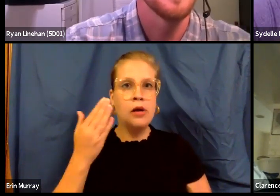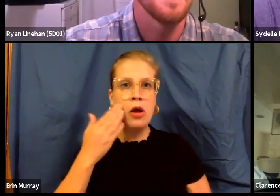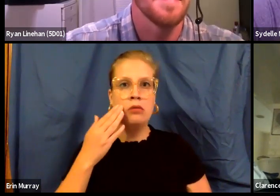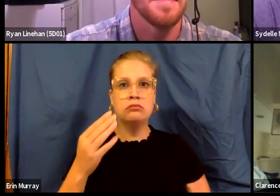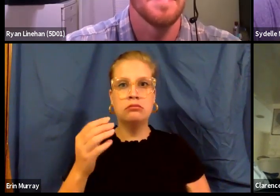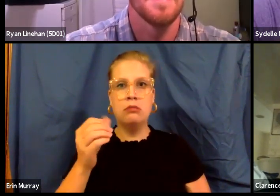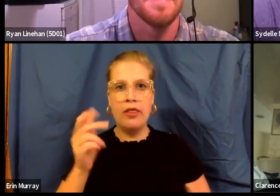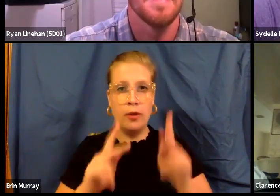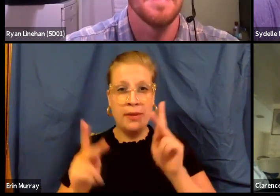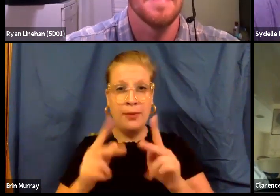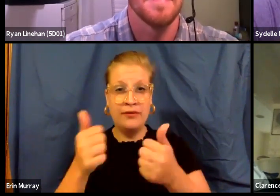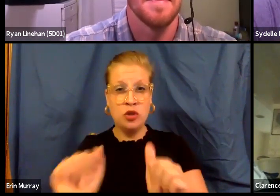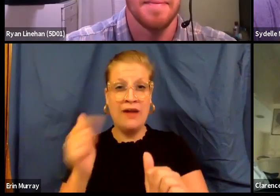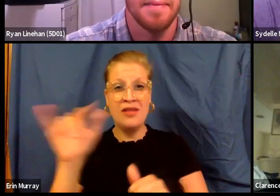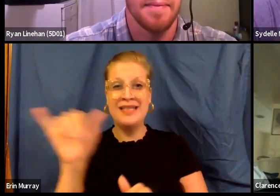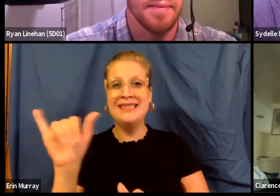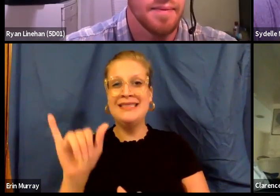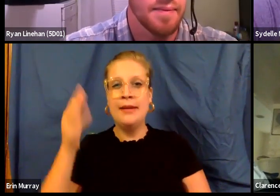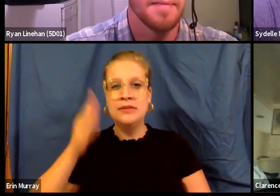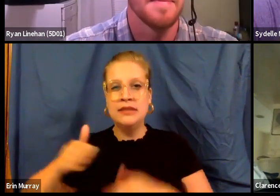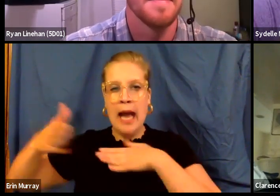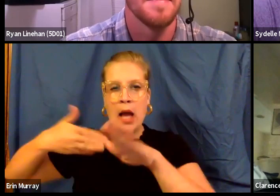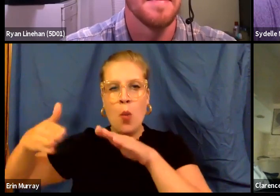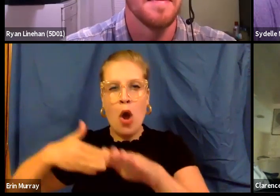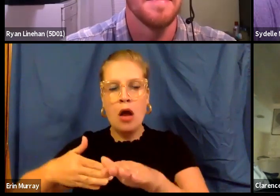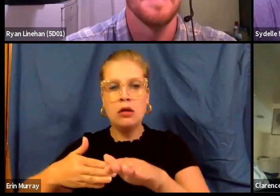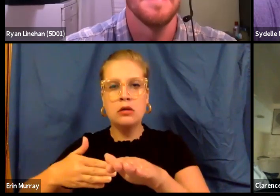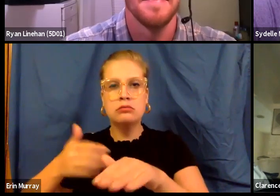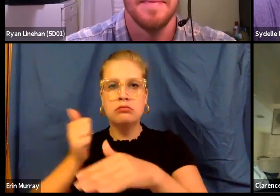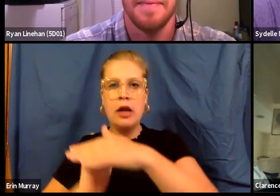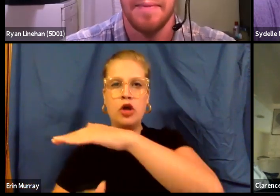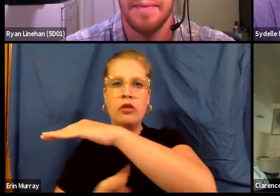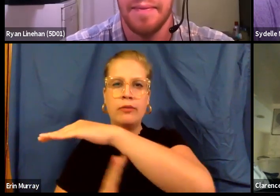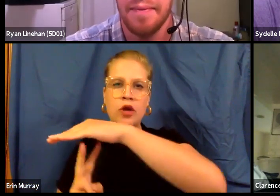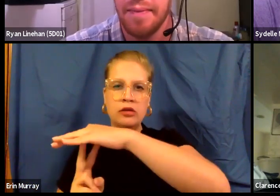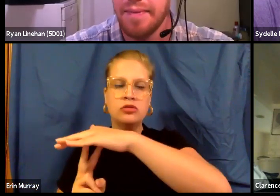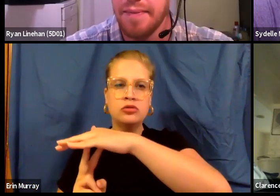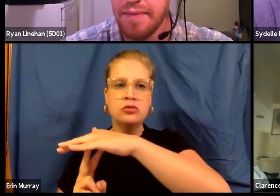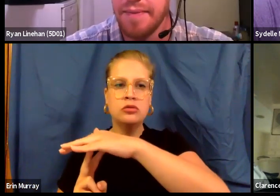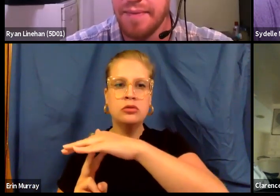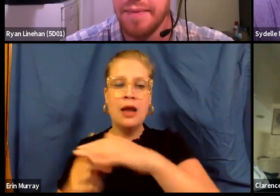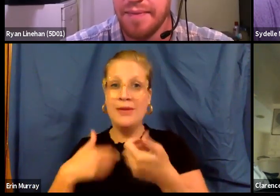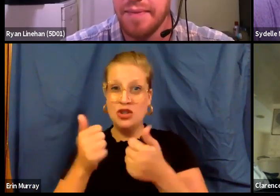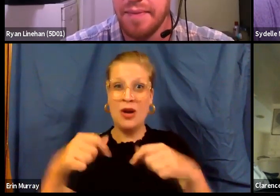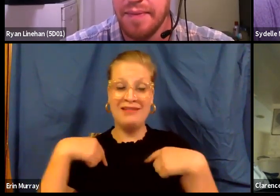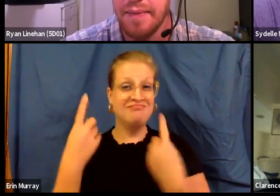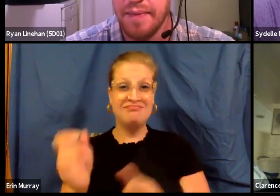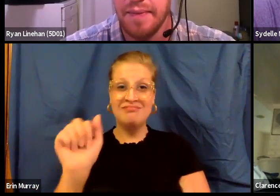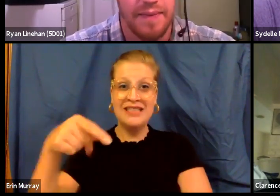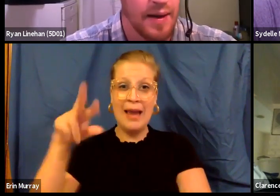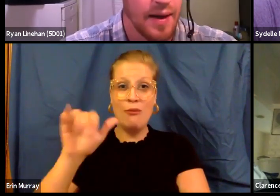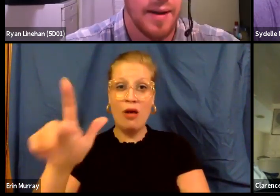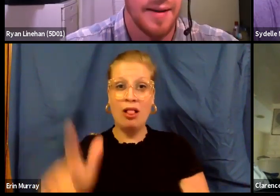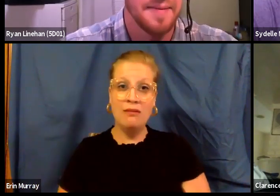sidewalk as well. So I'm happy to do whatever it takes I've been trying since April.